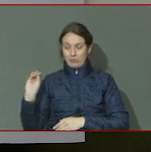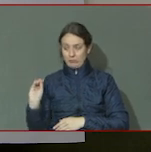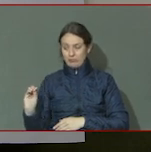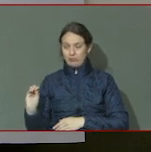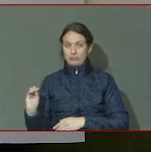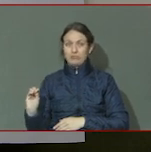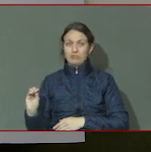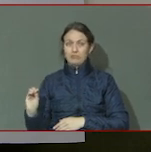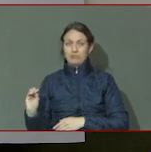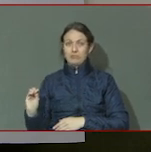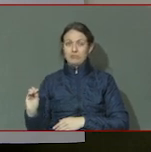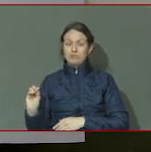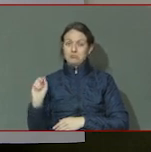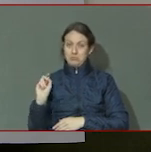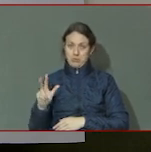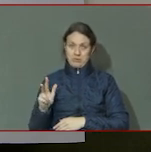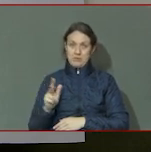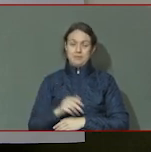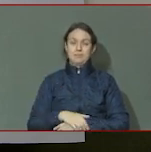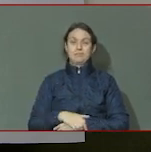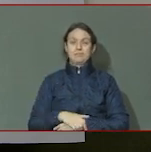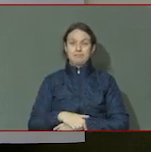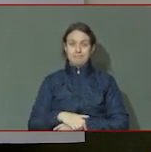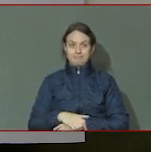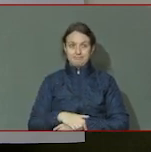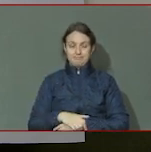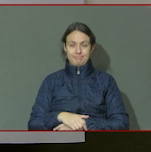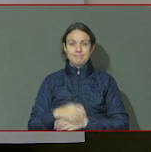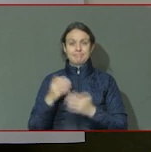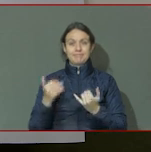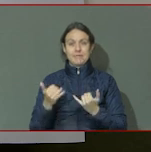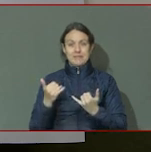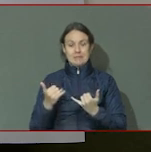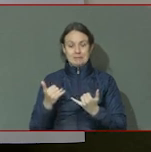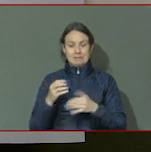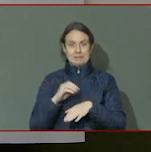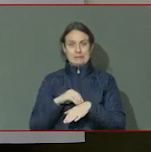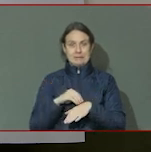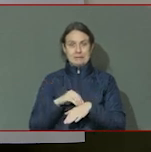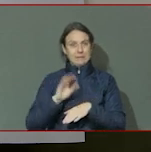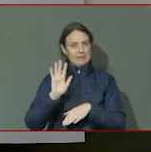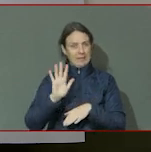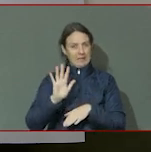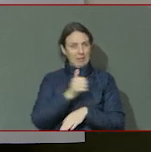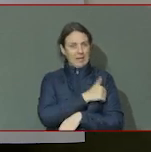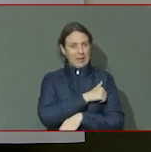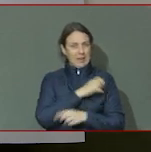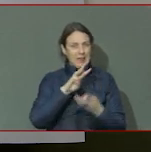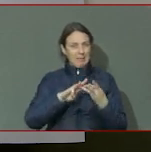Okay, that is all what is given. Oops. So now I have a problem. But luckily we do have maths,